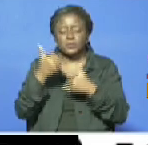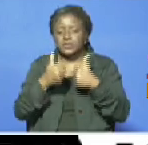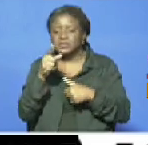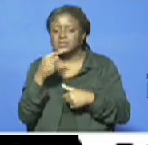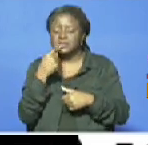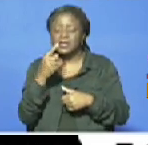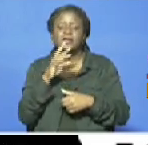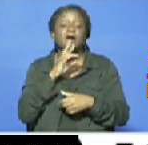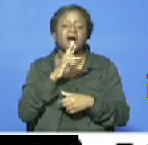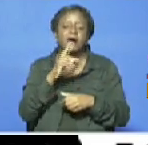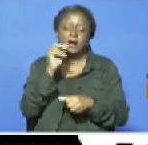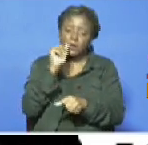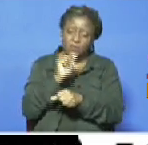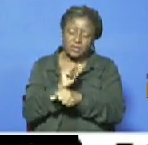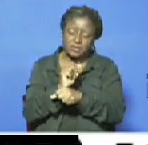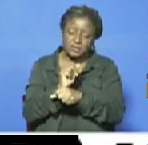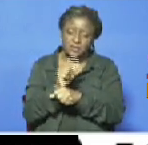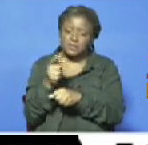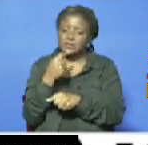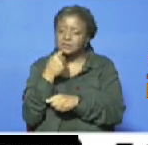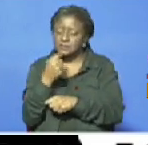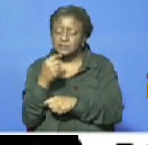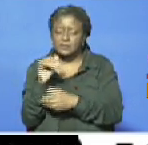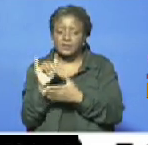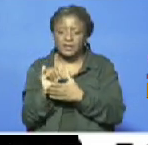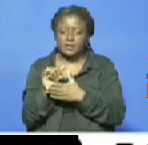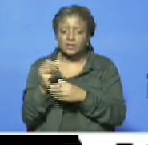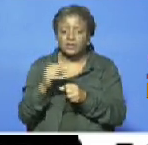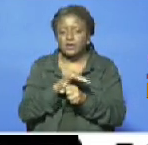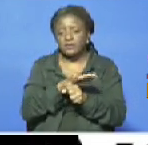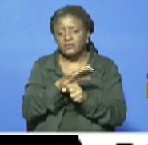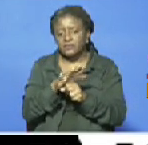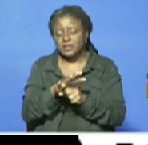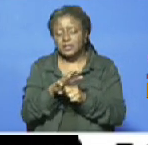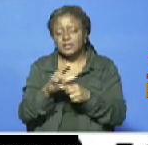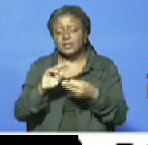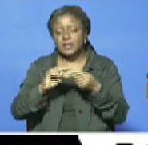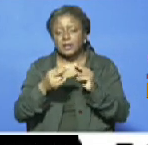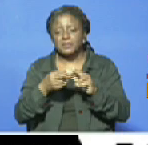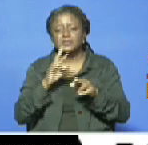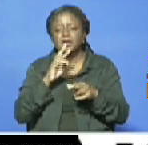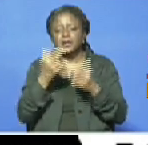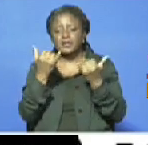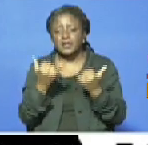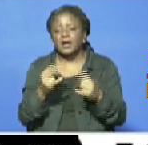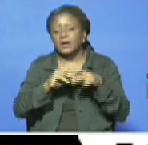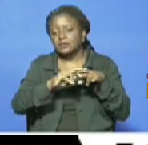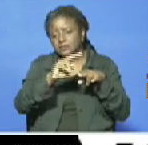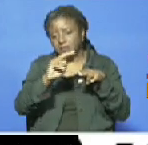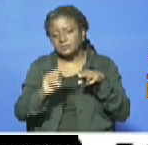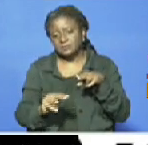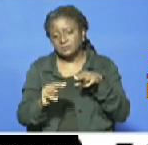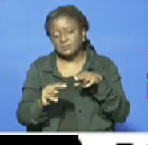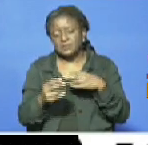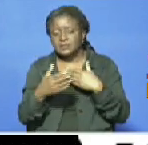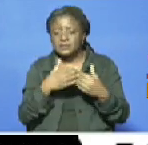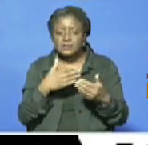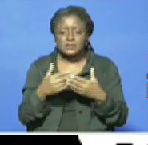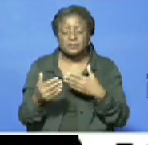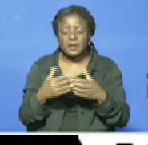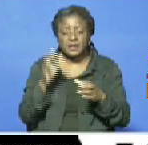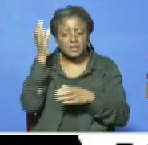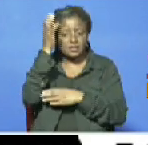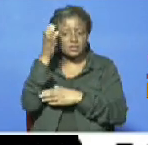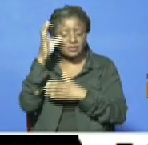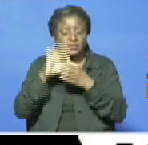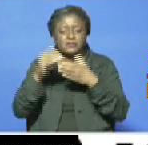says are working, and he pointed out that the COVID numbers are now on the way down. Despite the concerns